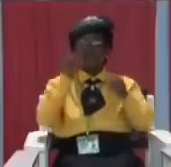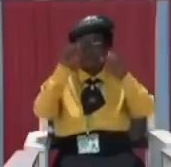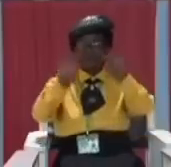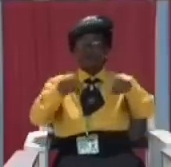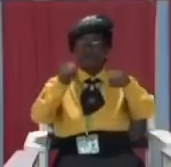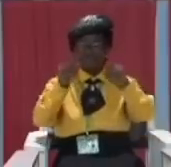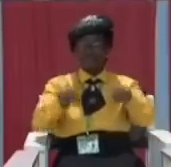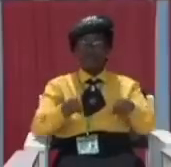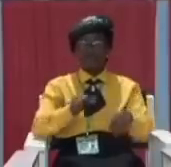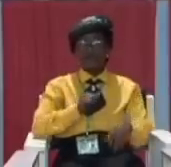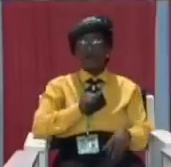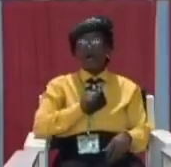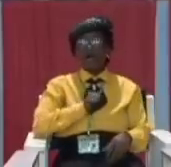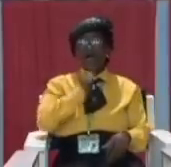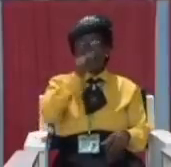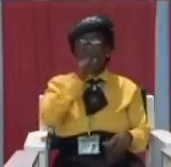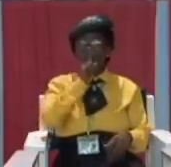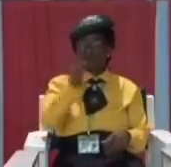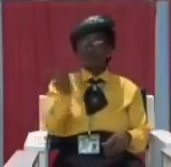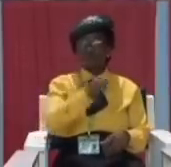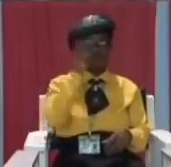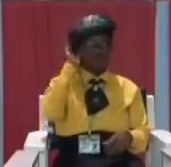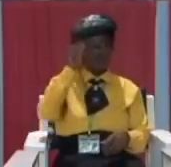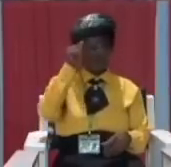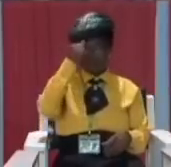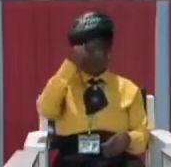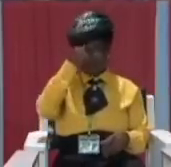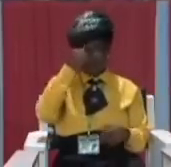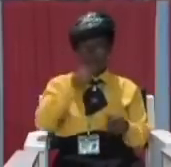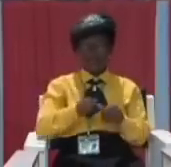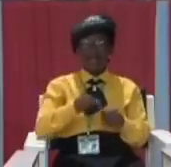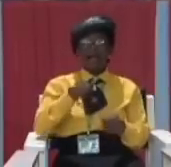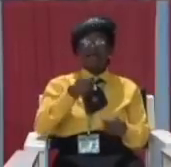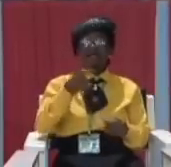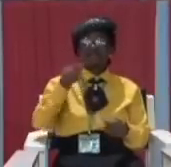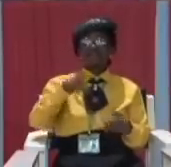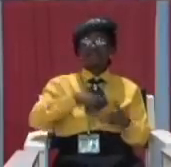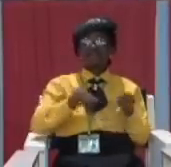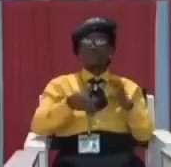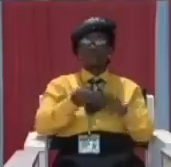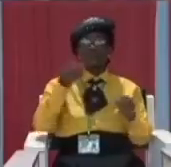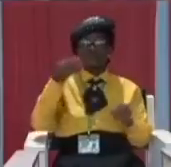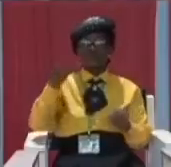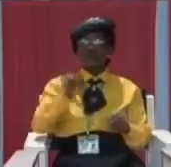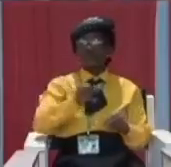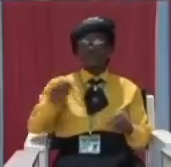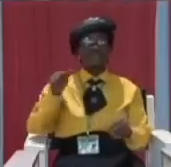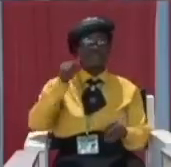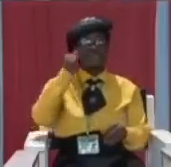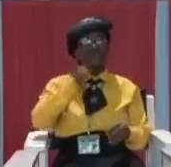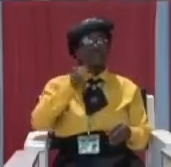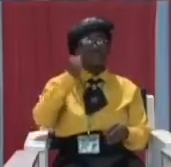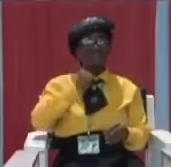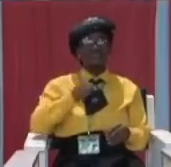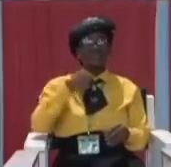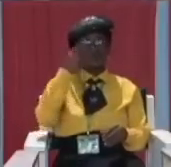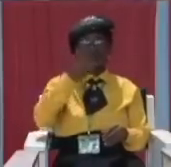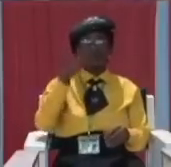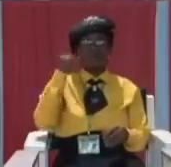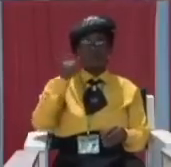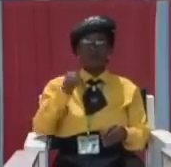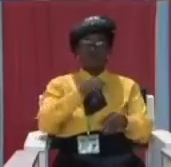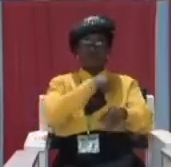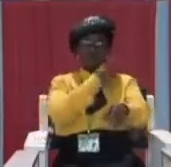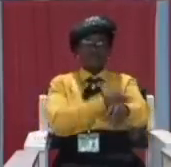I'm sure you remember the story of a girl, of a sister, who was pregnant in